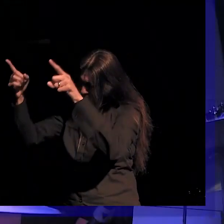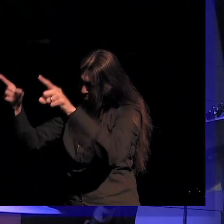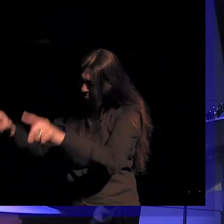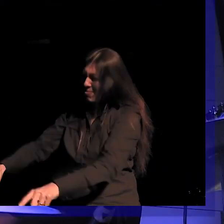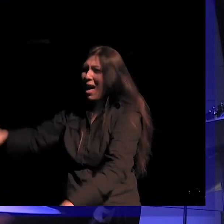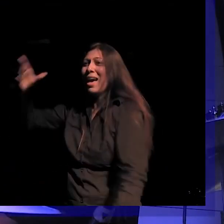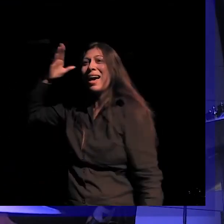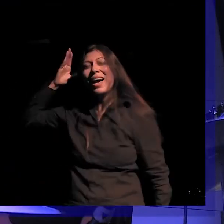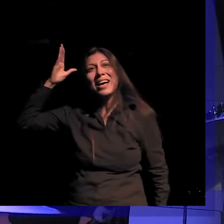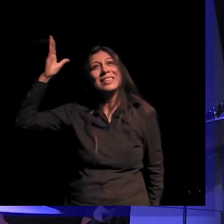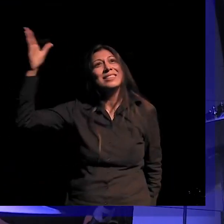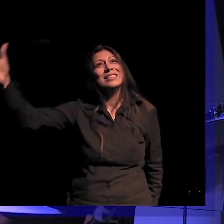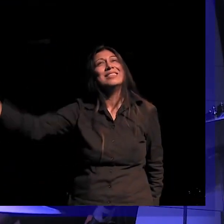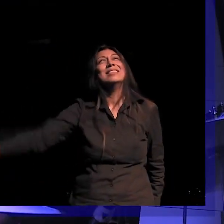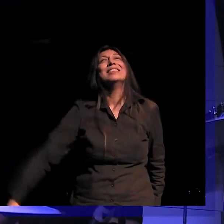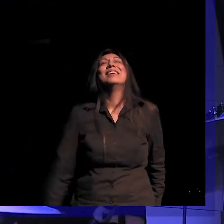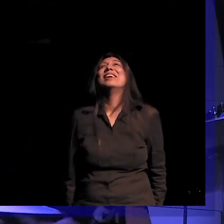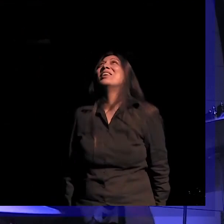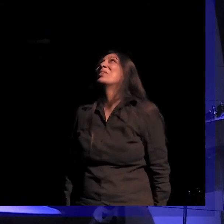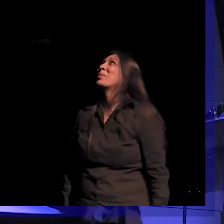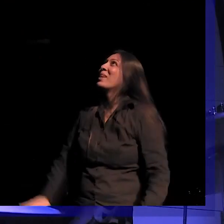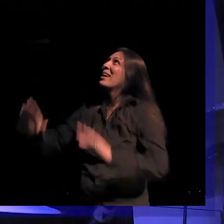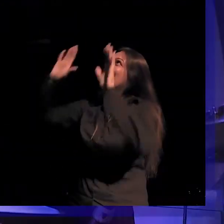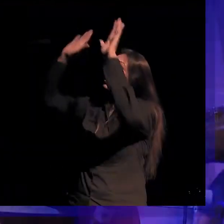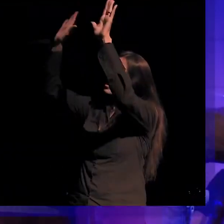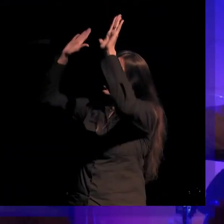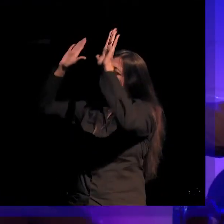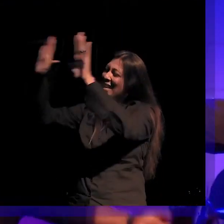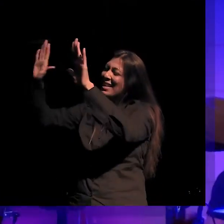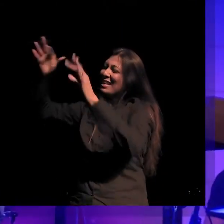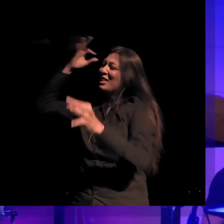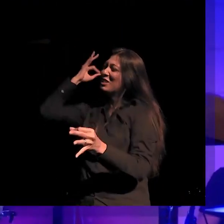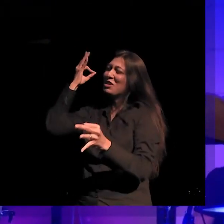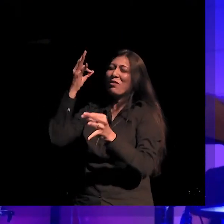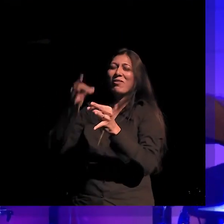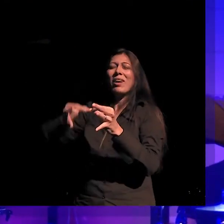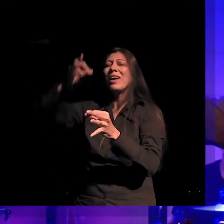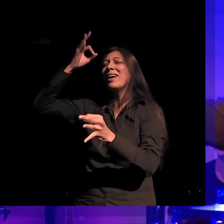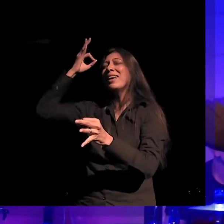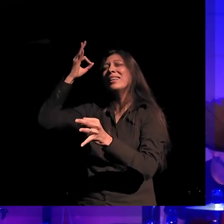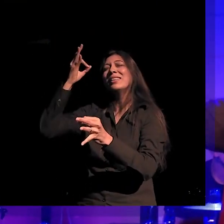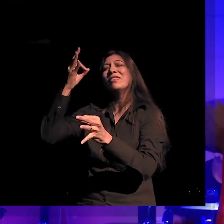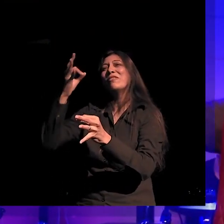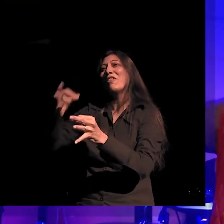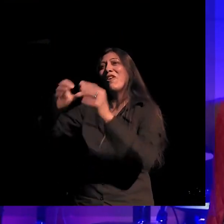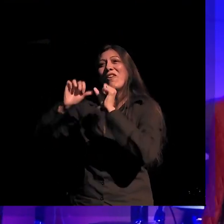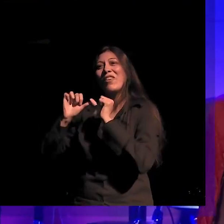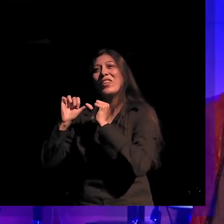to pass. Great is your